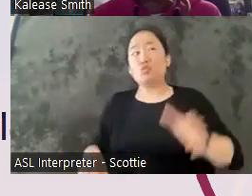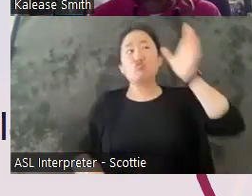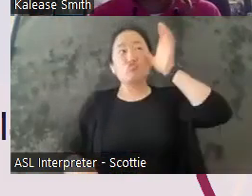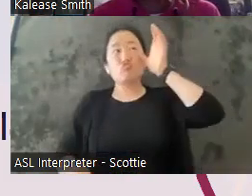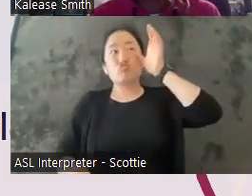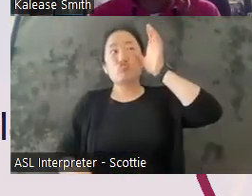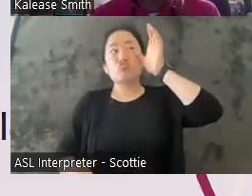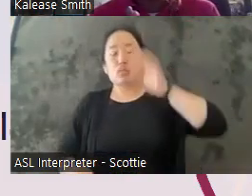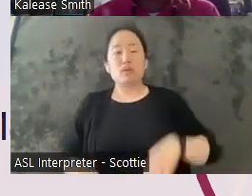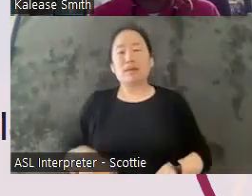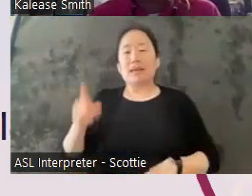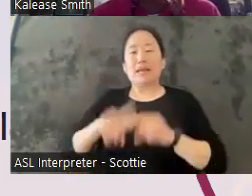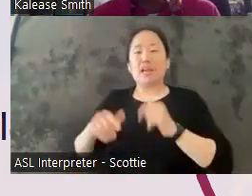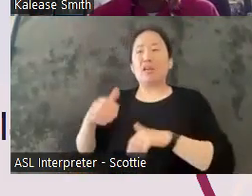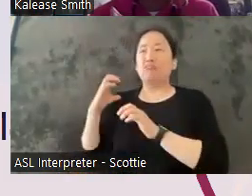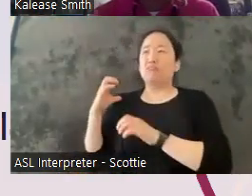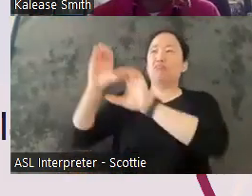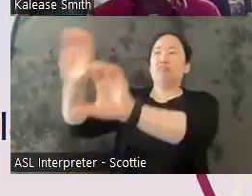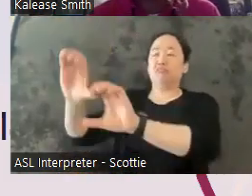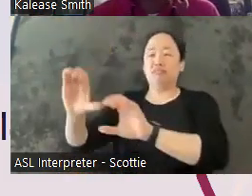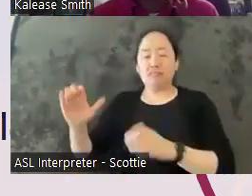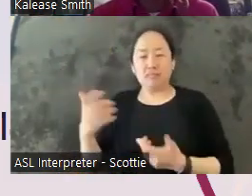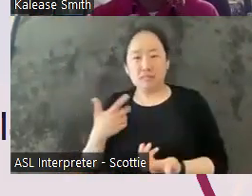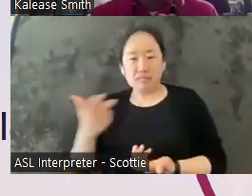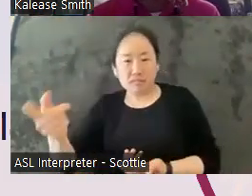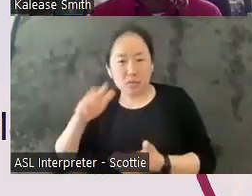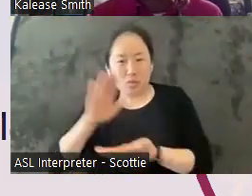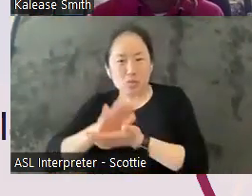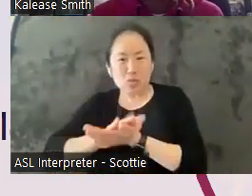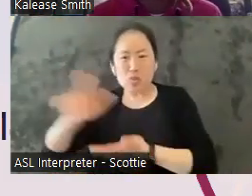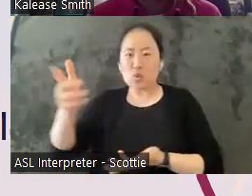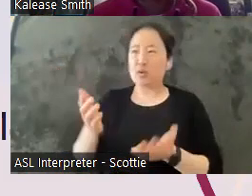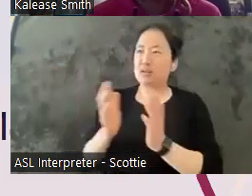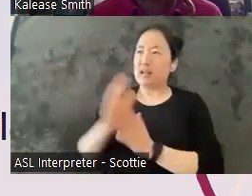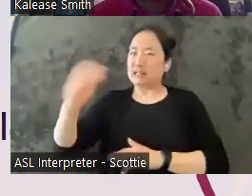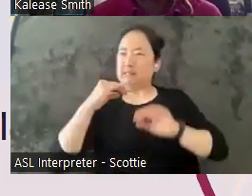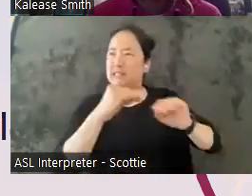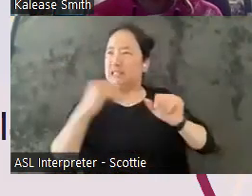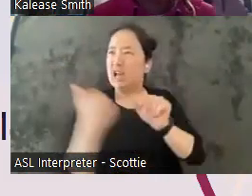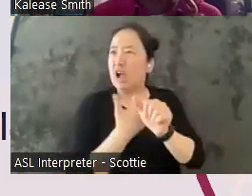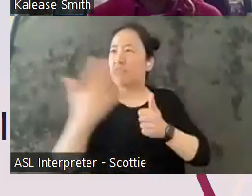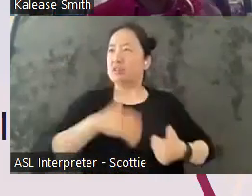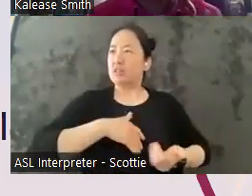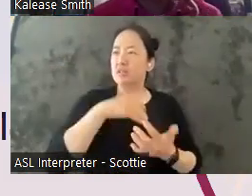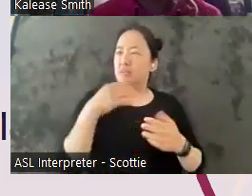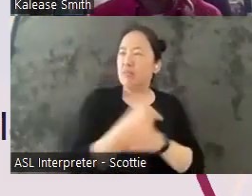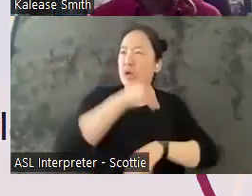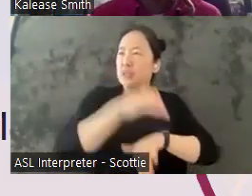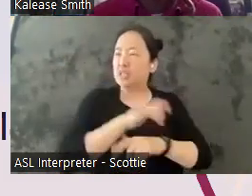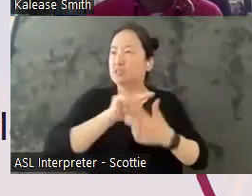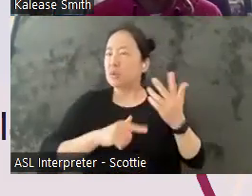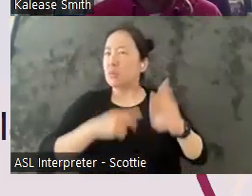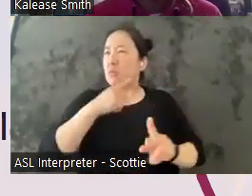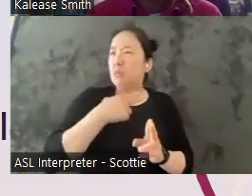the schools to do everything, to teach our kids everything, to raise our kids and after school programs and that kind of thing. We all have to work